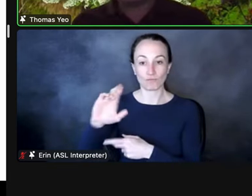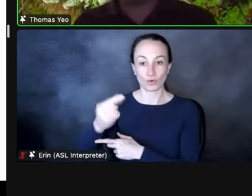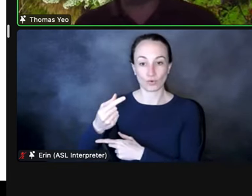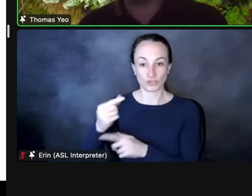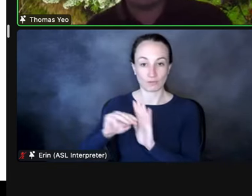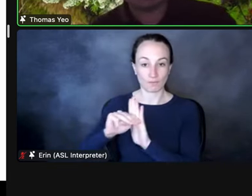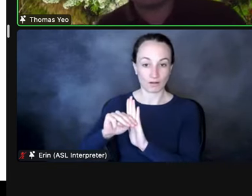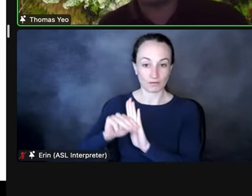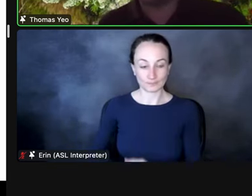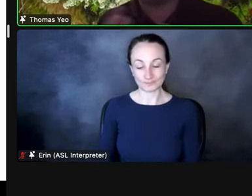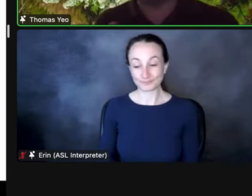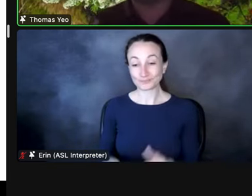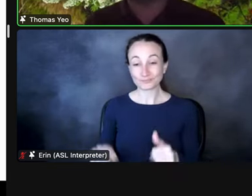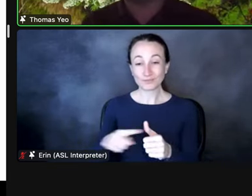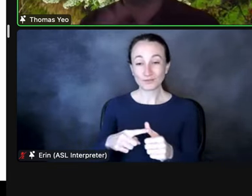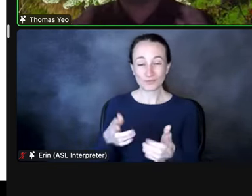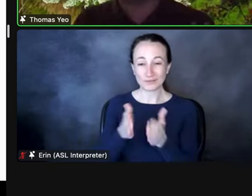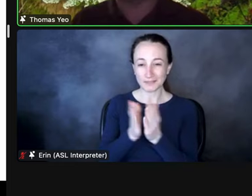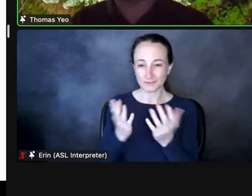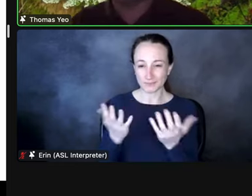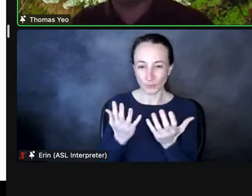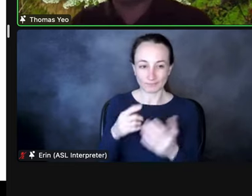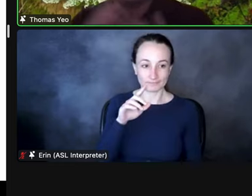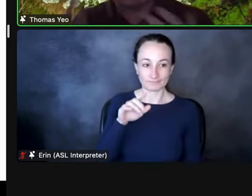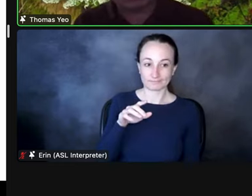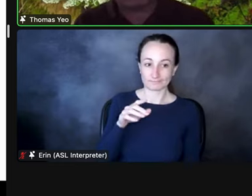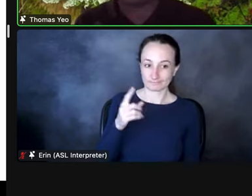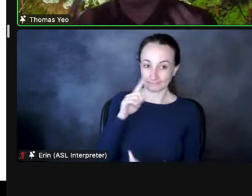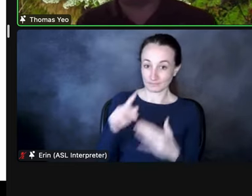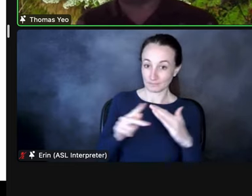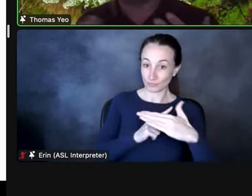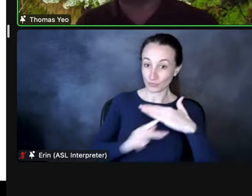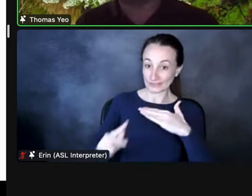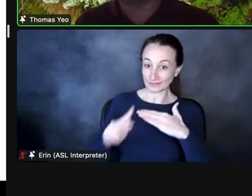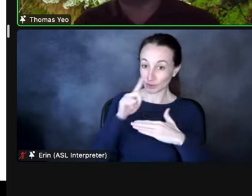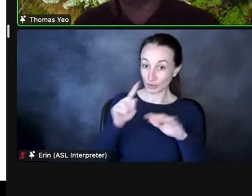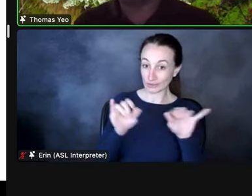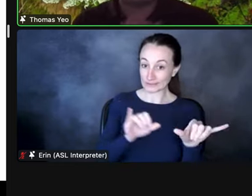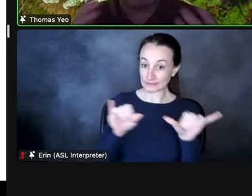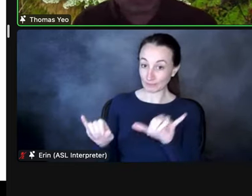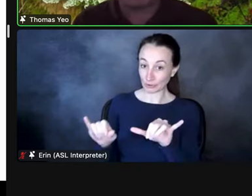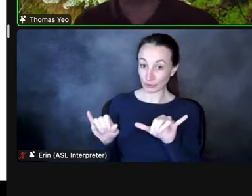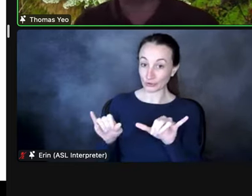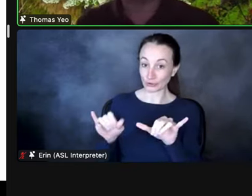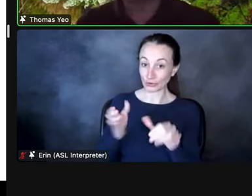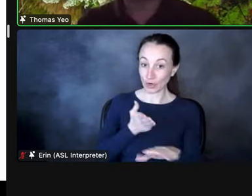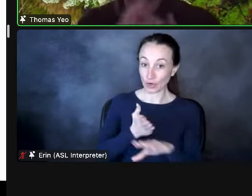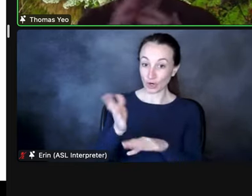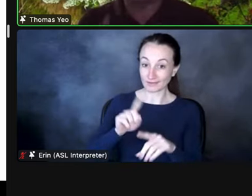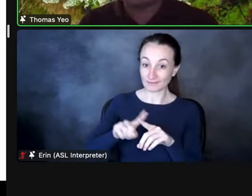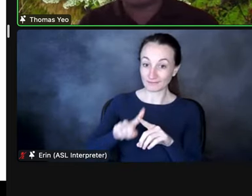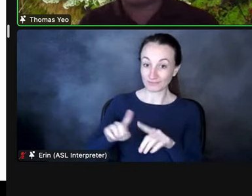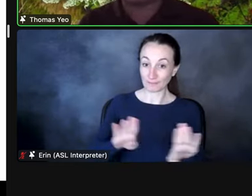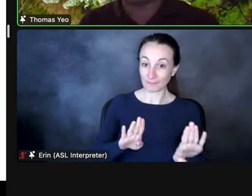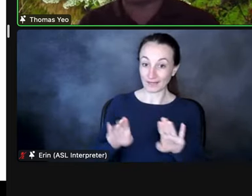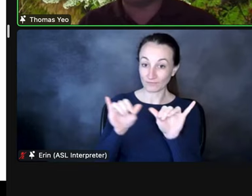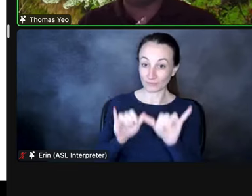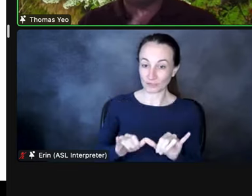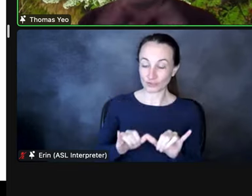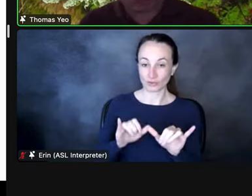Now, let us first answer the question of whether predictive network features are similar or different across behavior measures. So of the